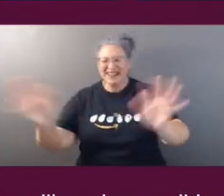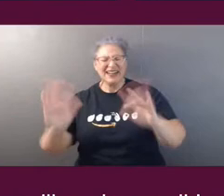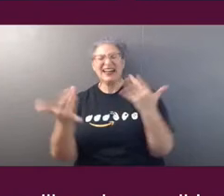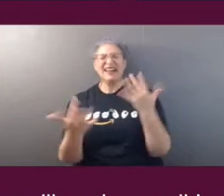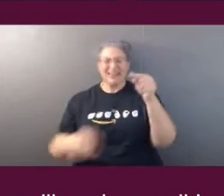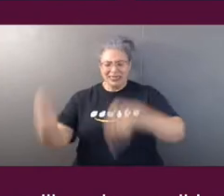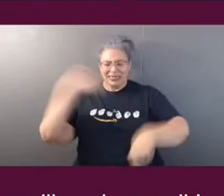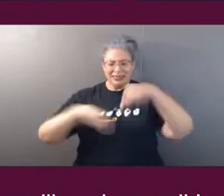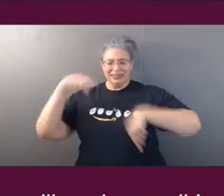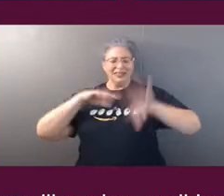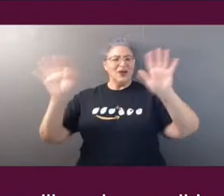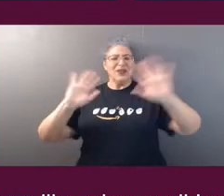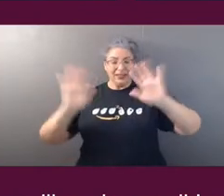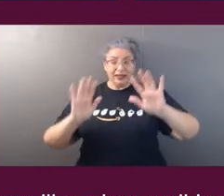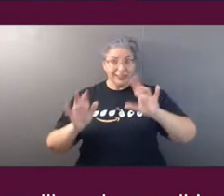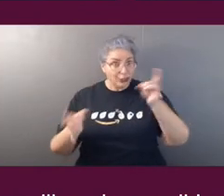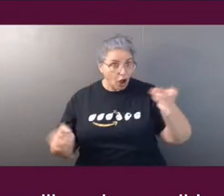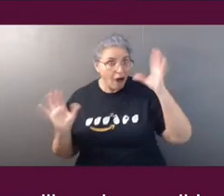no, wait.